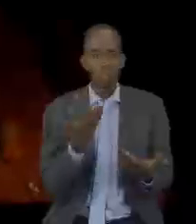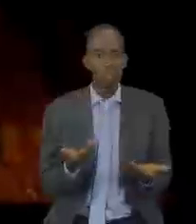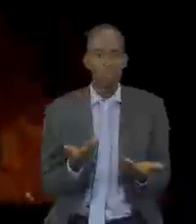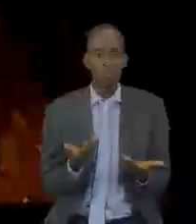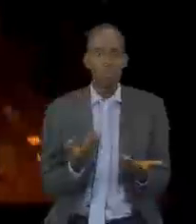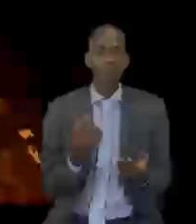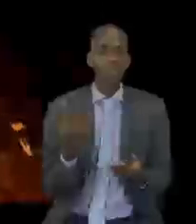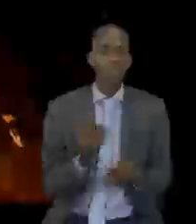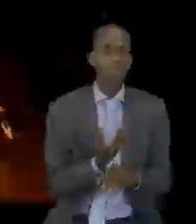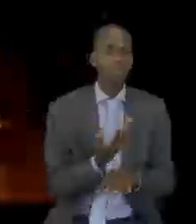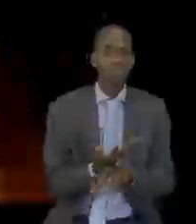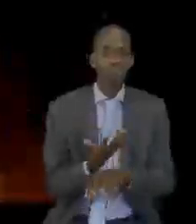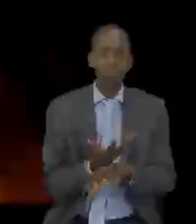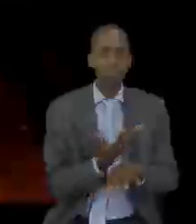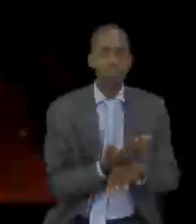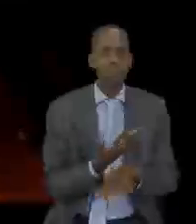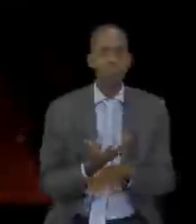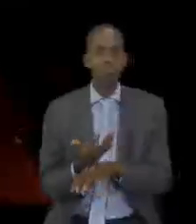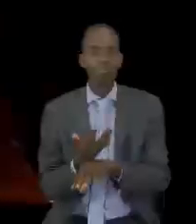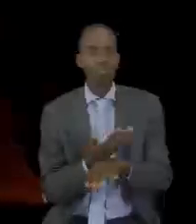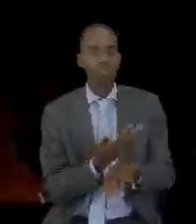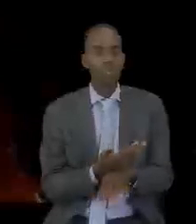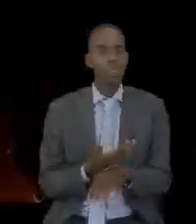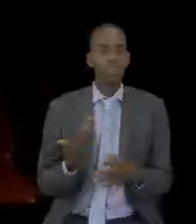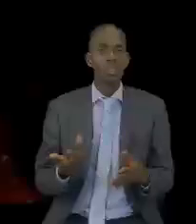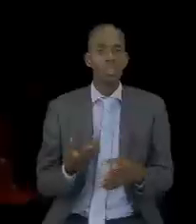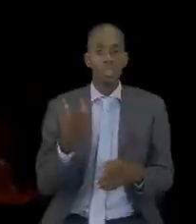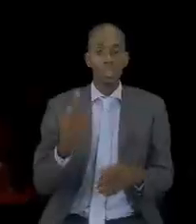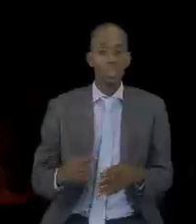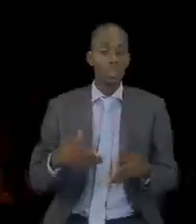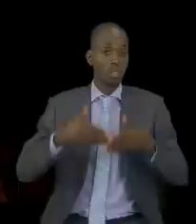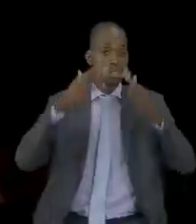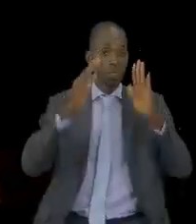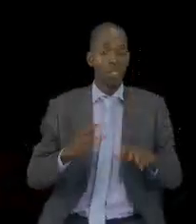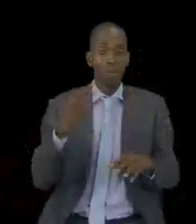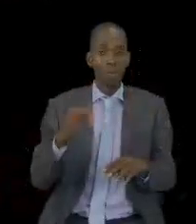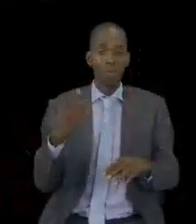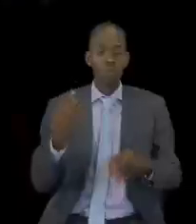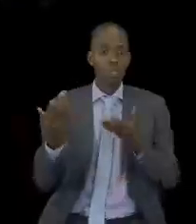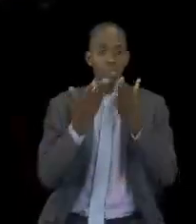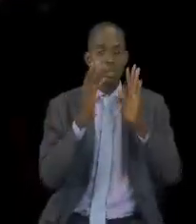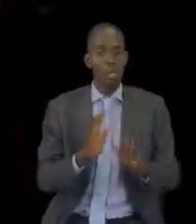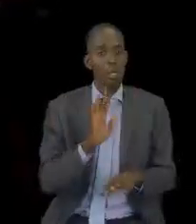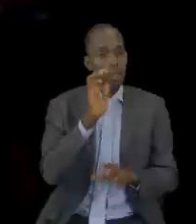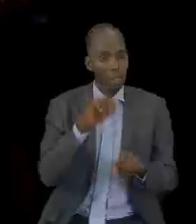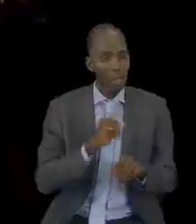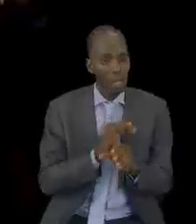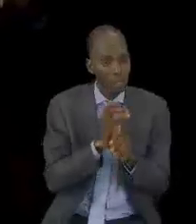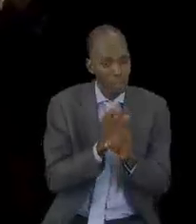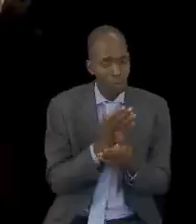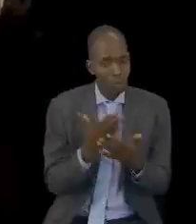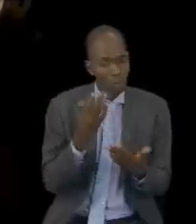only begging the masters of the slaves. Can I have something there? But